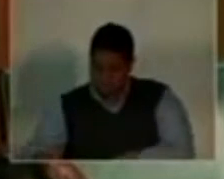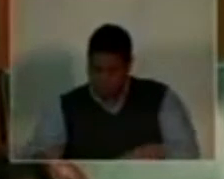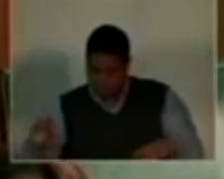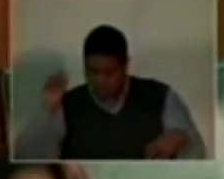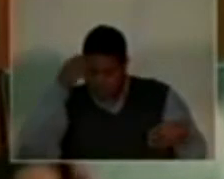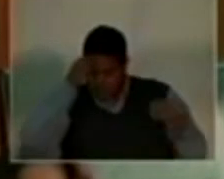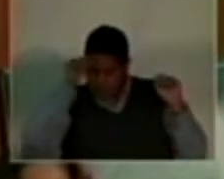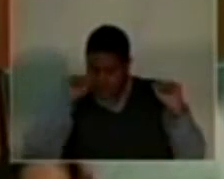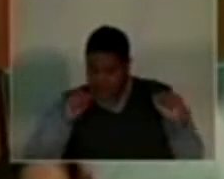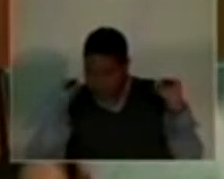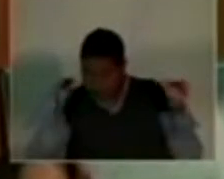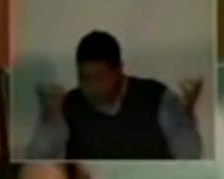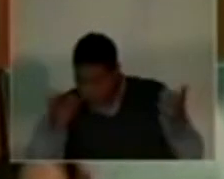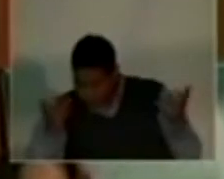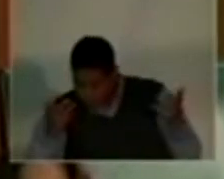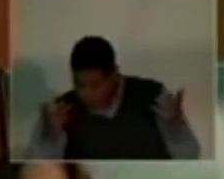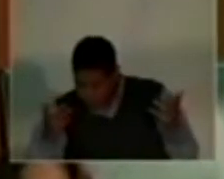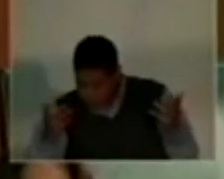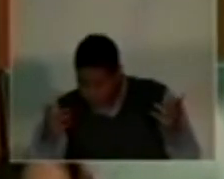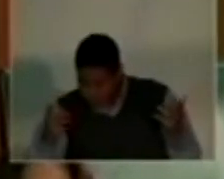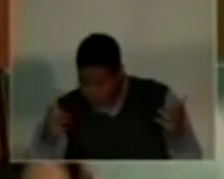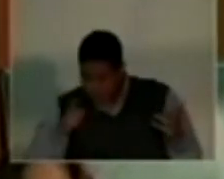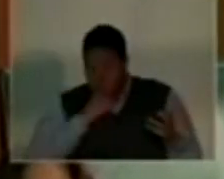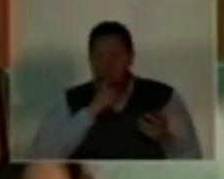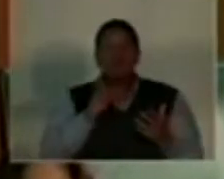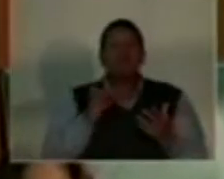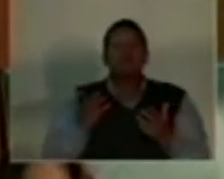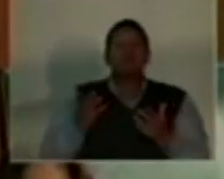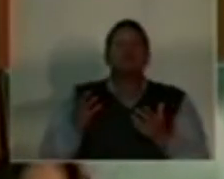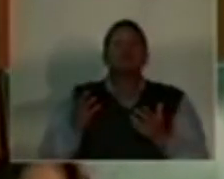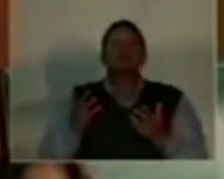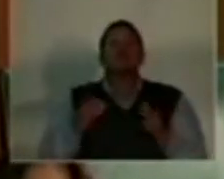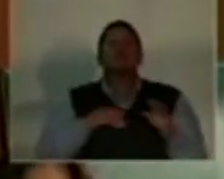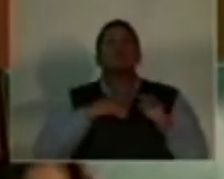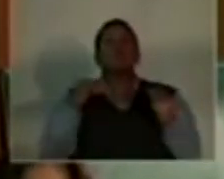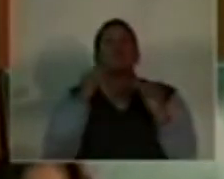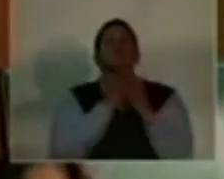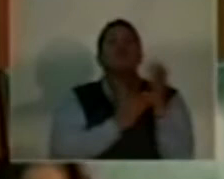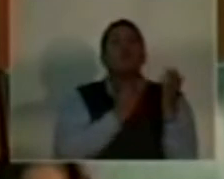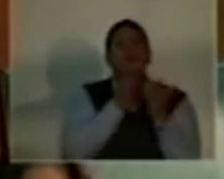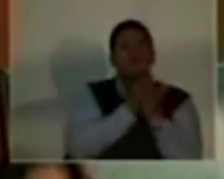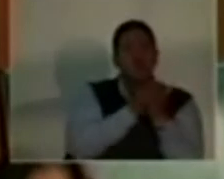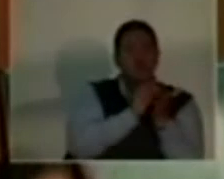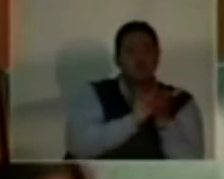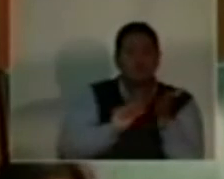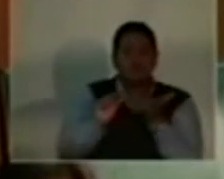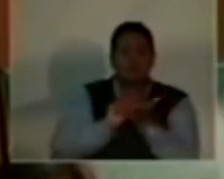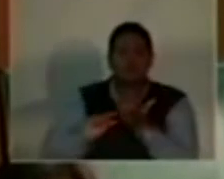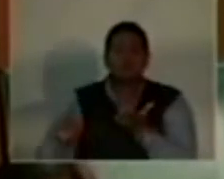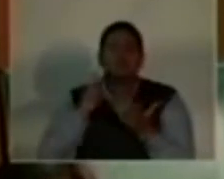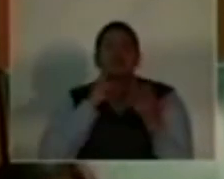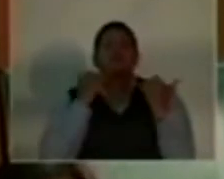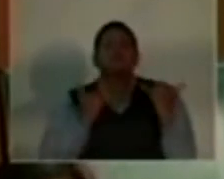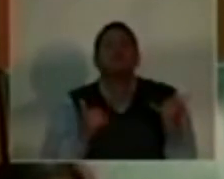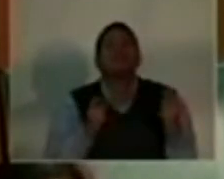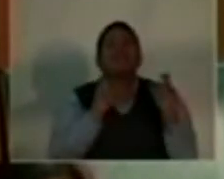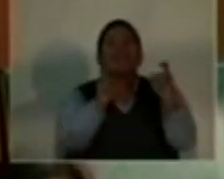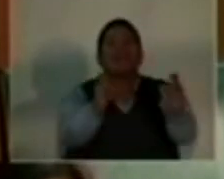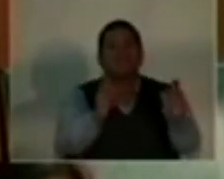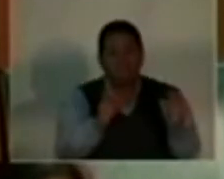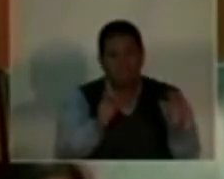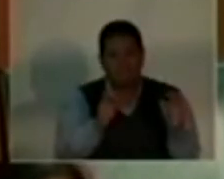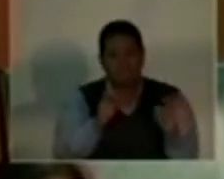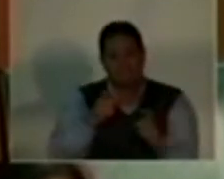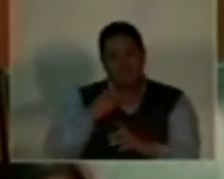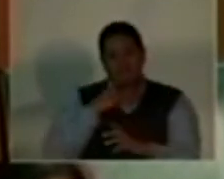Mr. Speaker, is move some of the subsidy that is presently given on